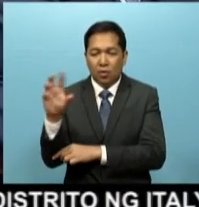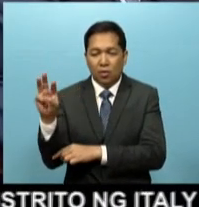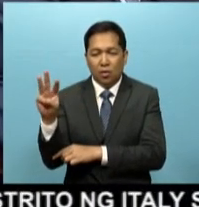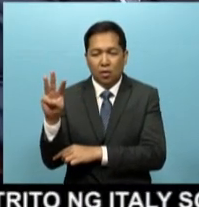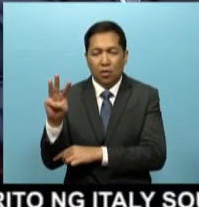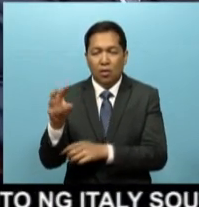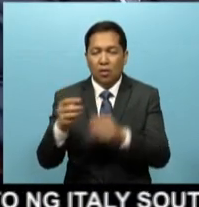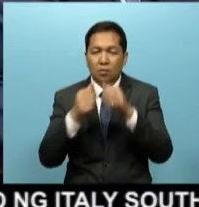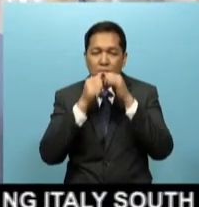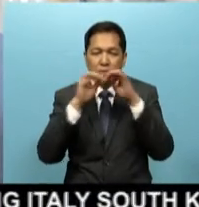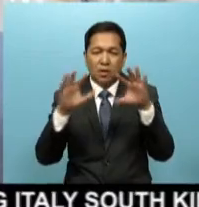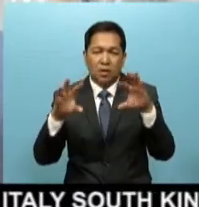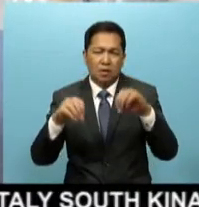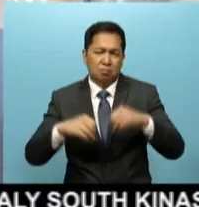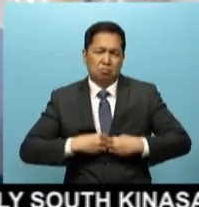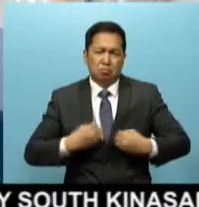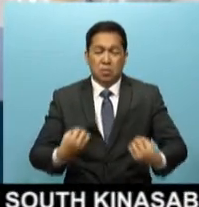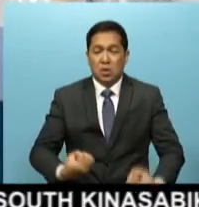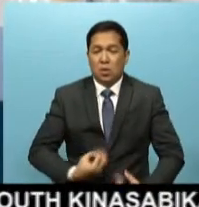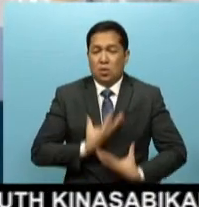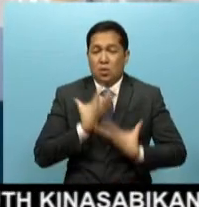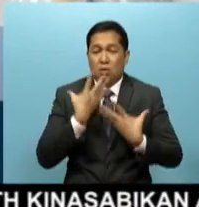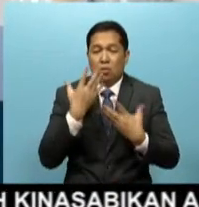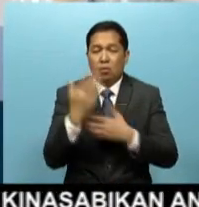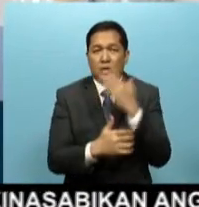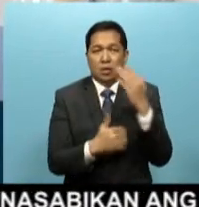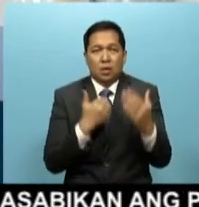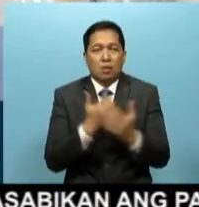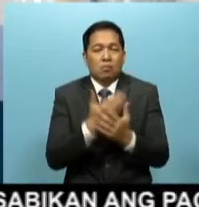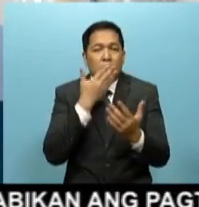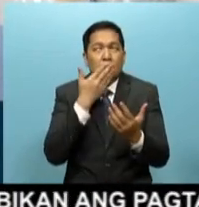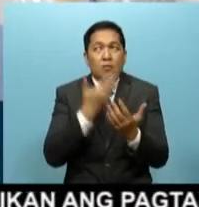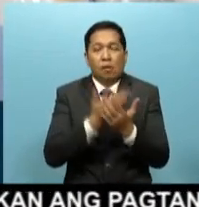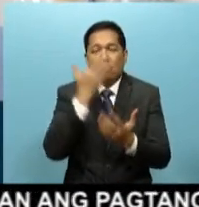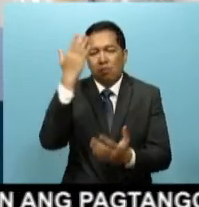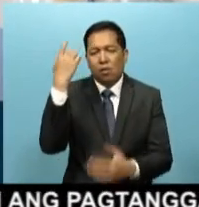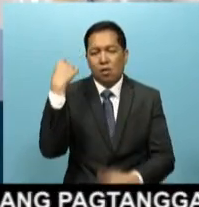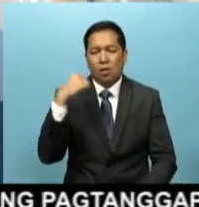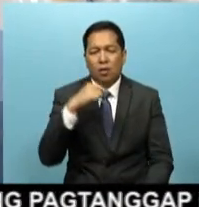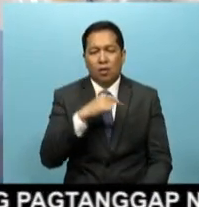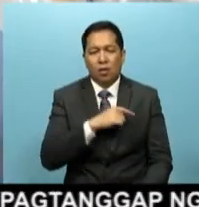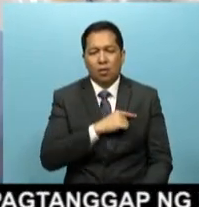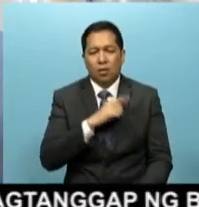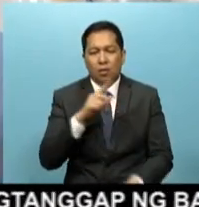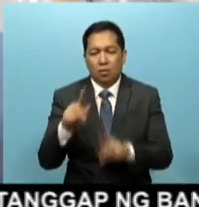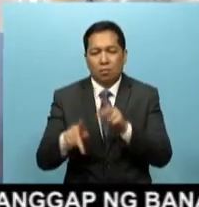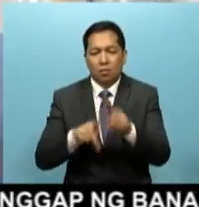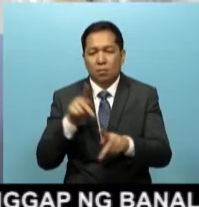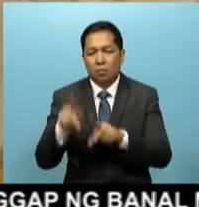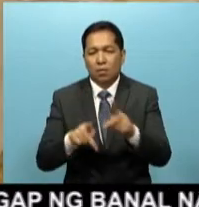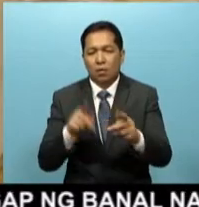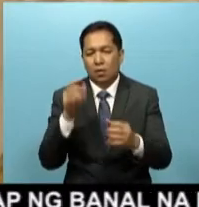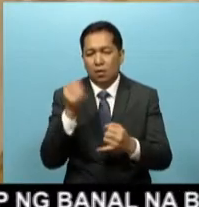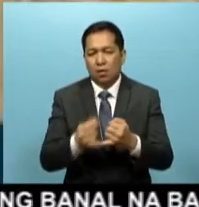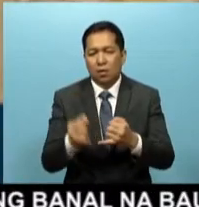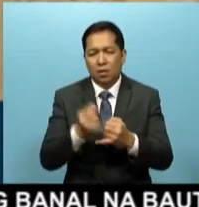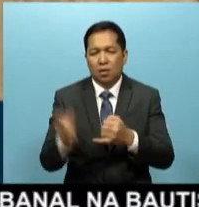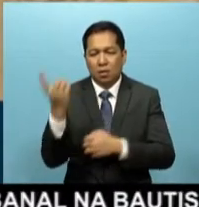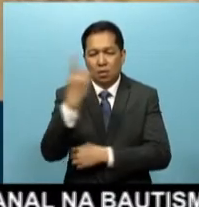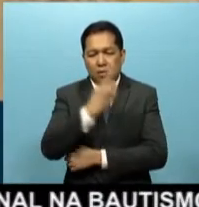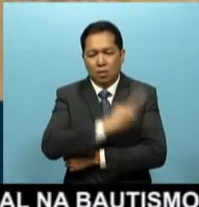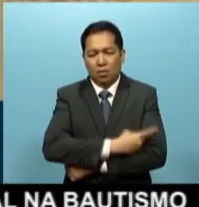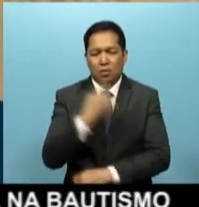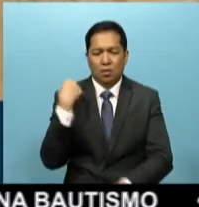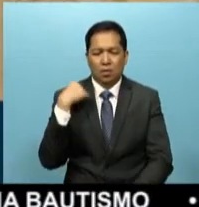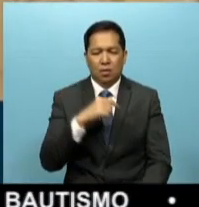so blessed and inspired for all His goodness to us, His people in these last days. We are so grateful,